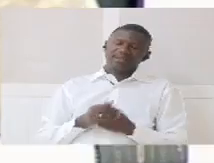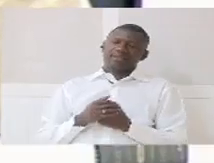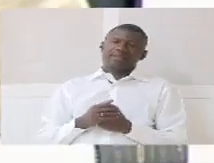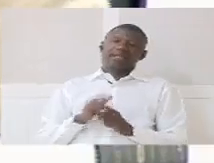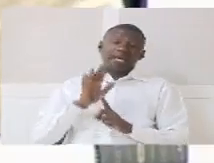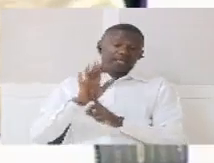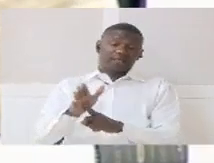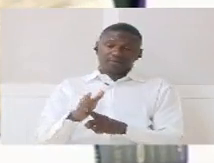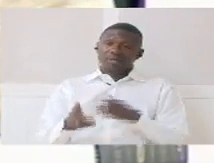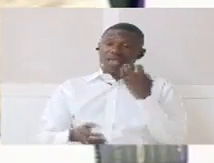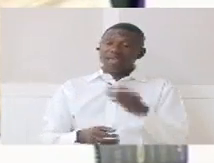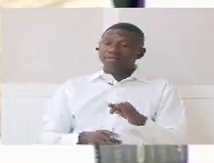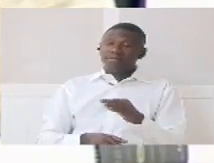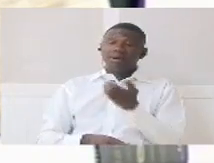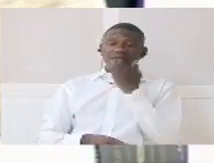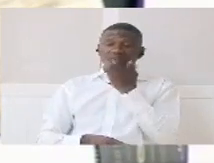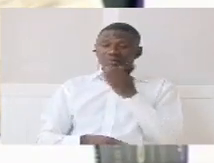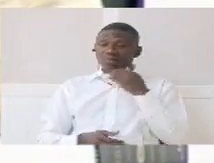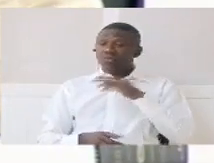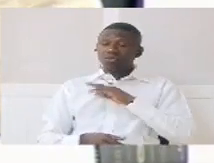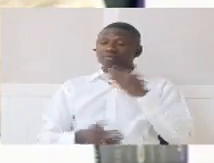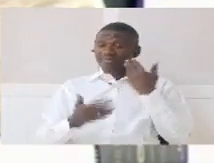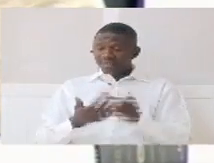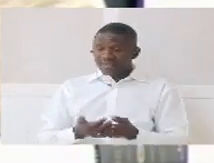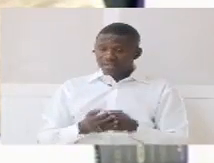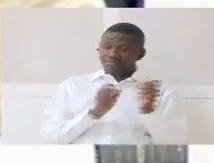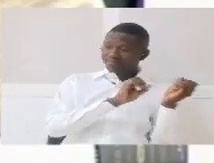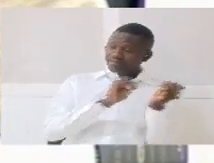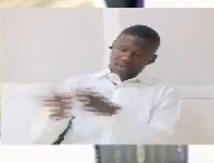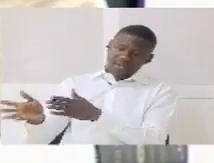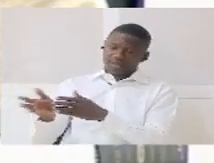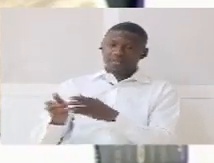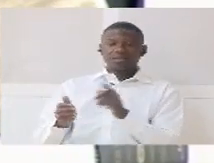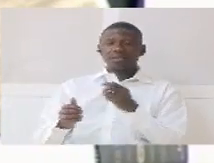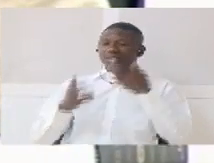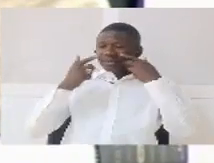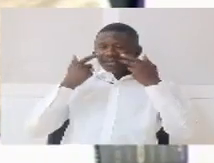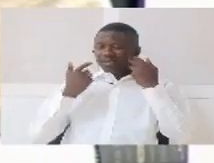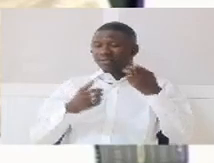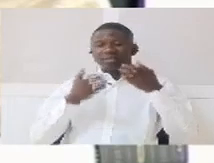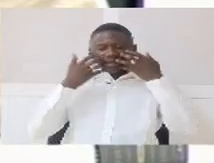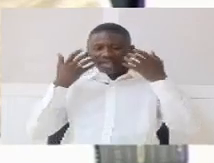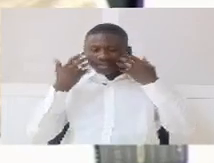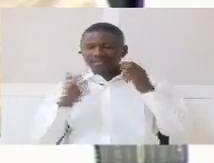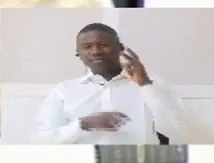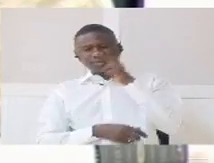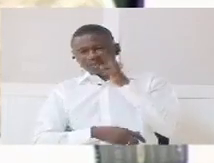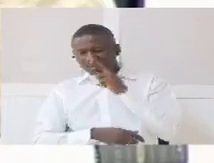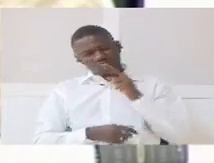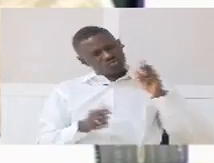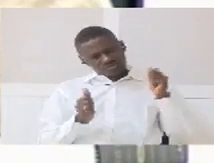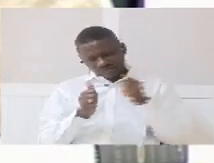Obviously, you are calling their attention to come and because have theirs. Each time there's leftover food and it's been discarded, you call their attention to come. So,